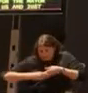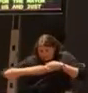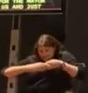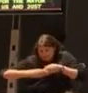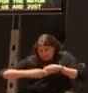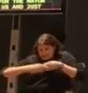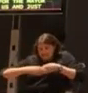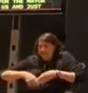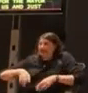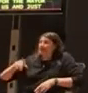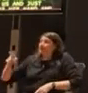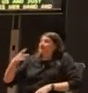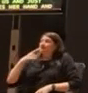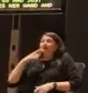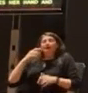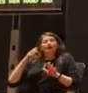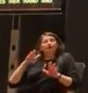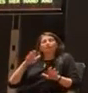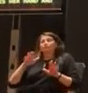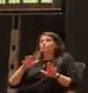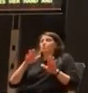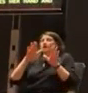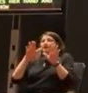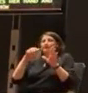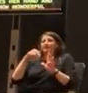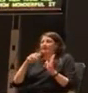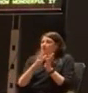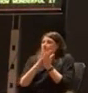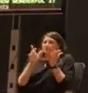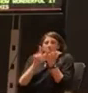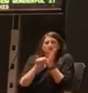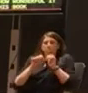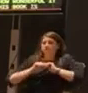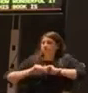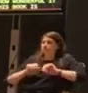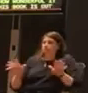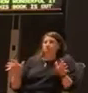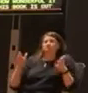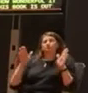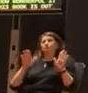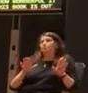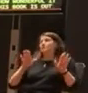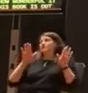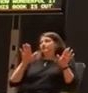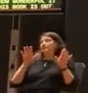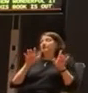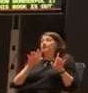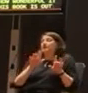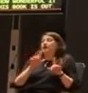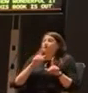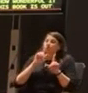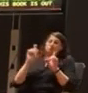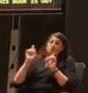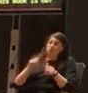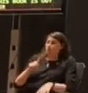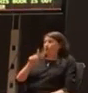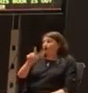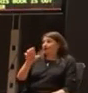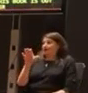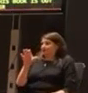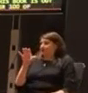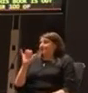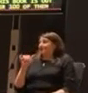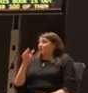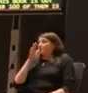and tells her how wonderful it was that this book is out and how ordering 100 of them is going to be